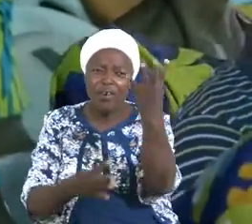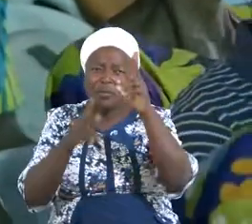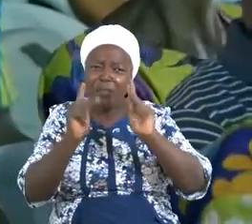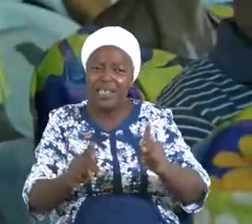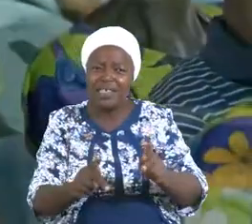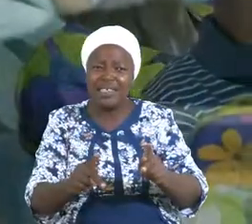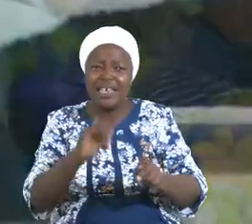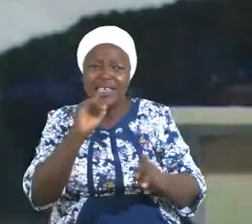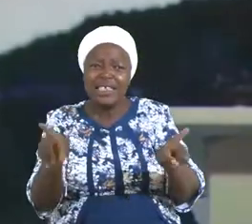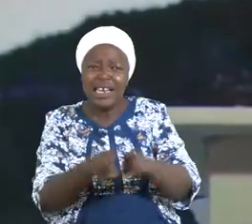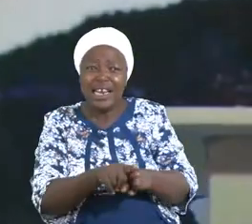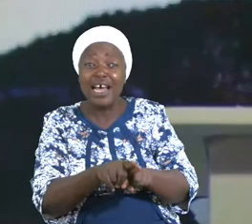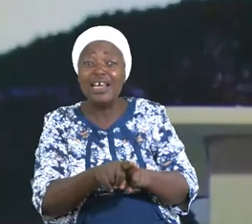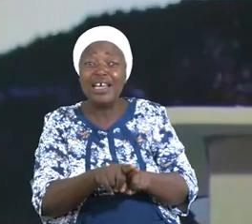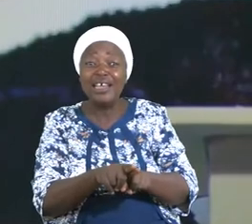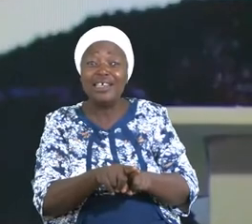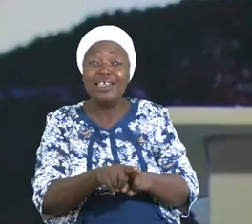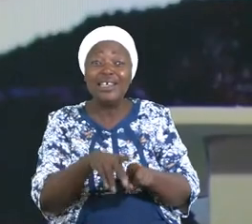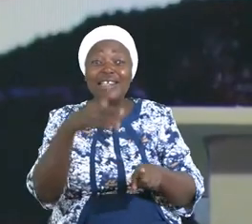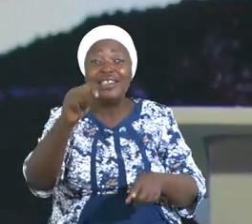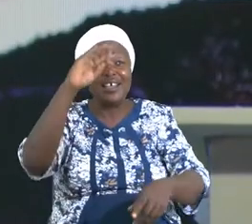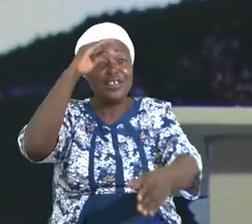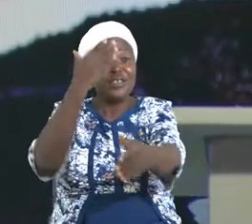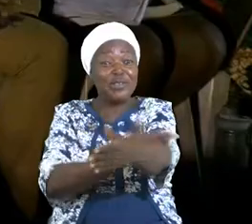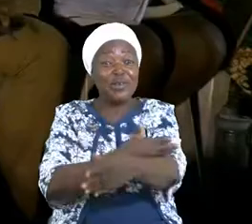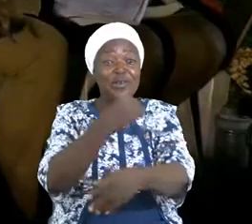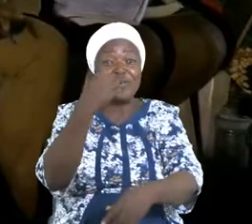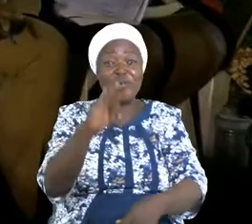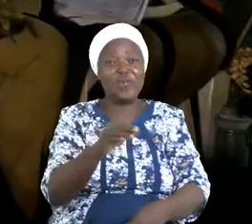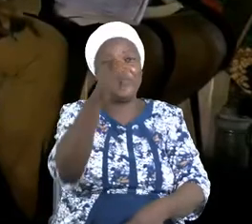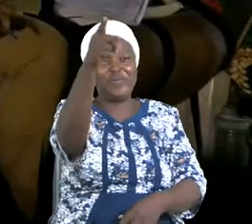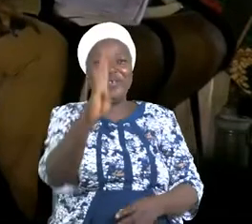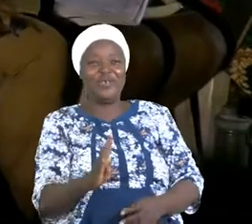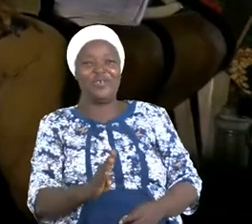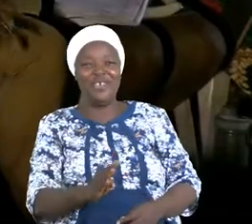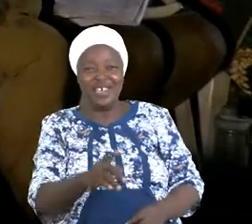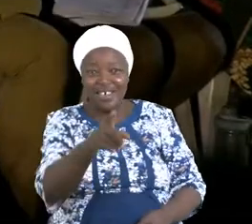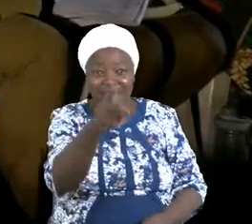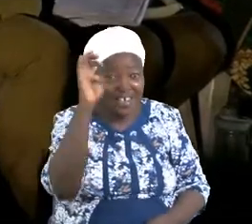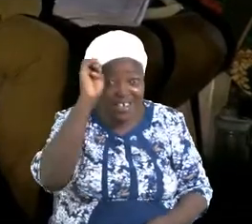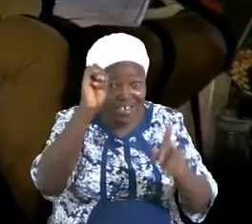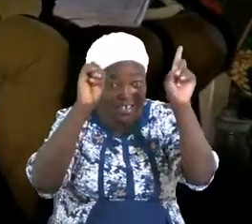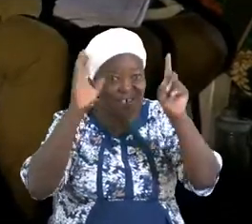is like the Son of God. He will be with you.